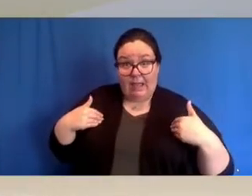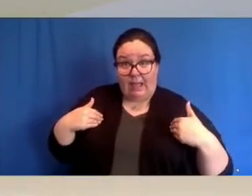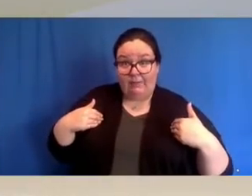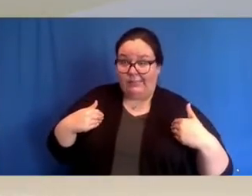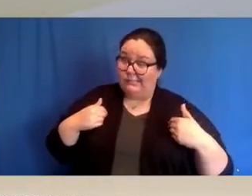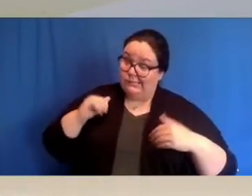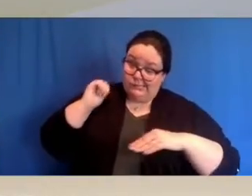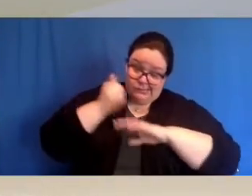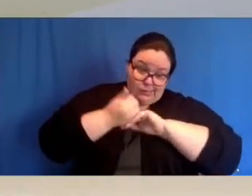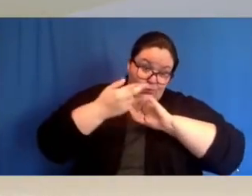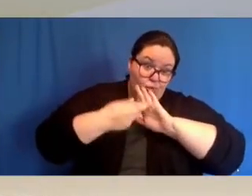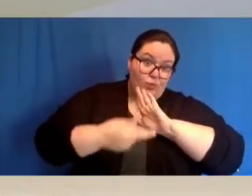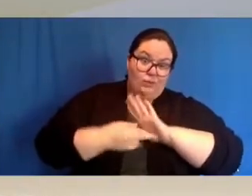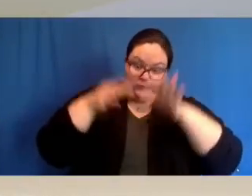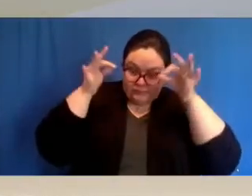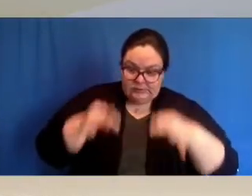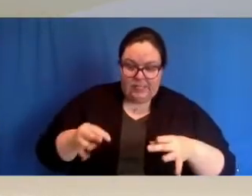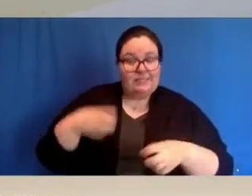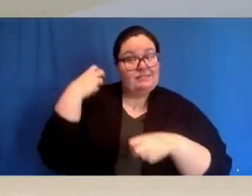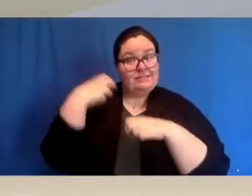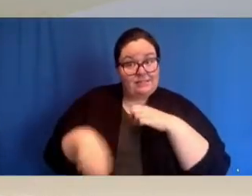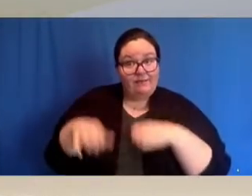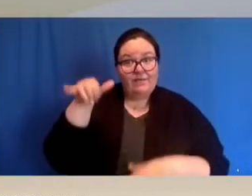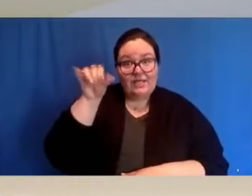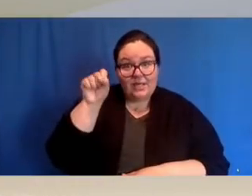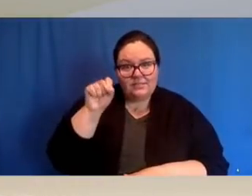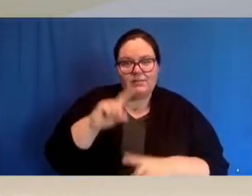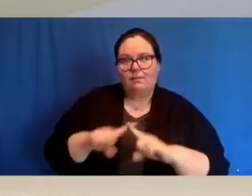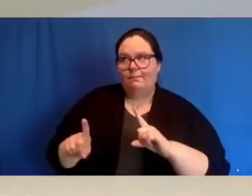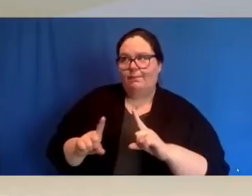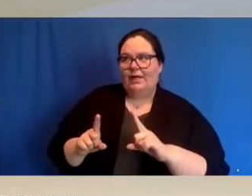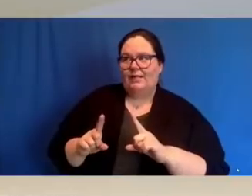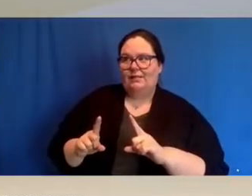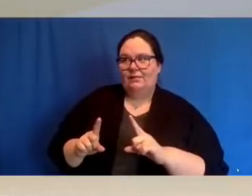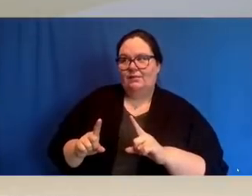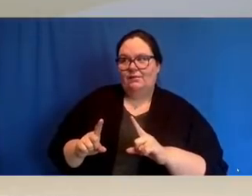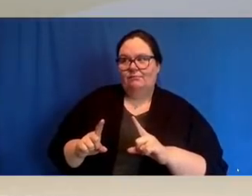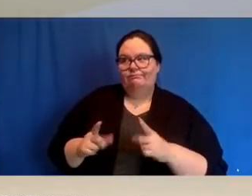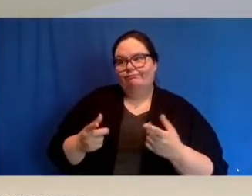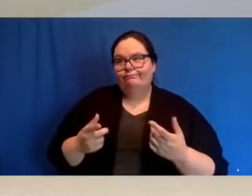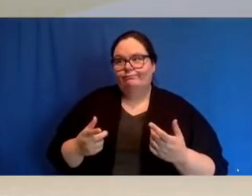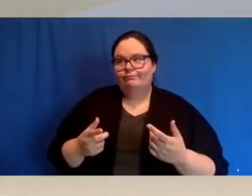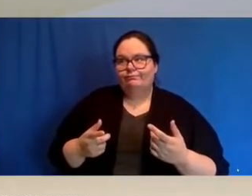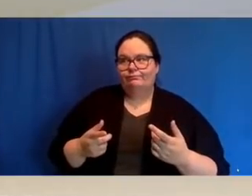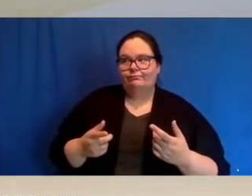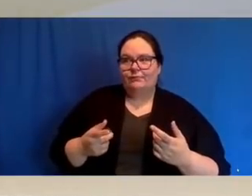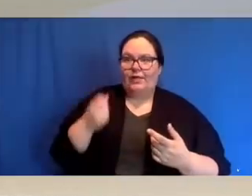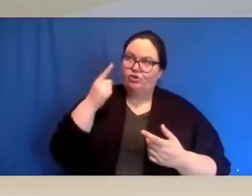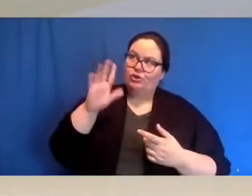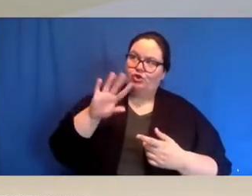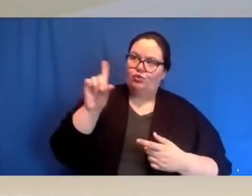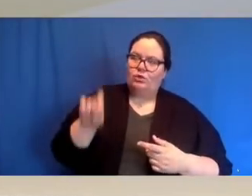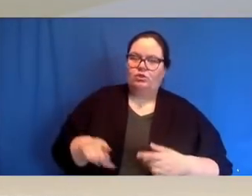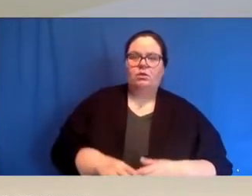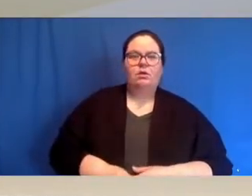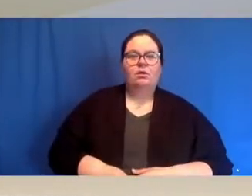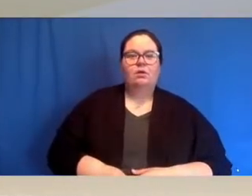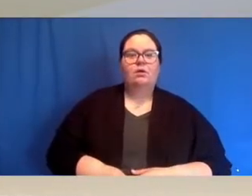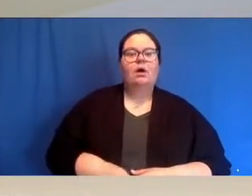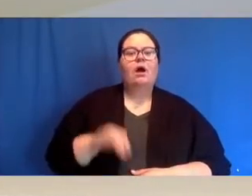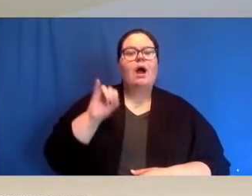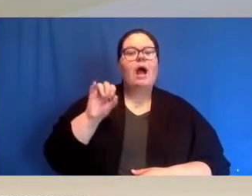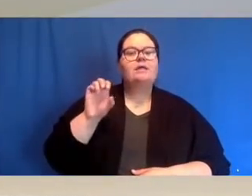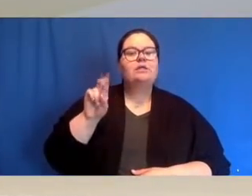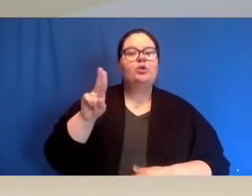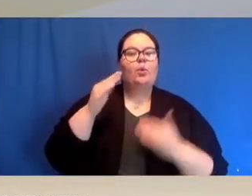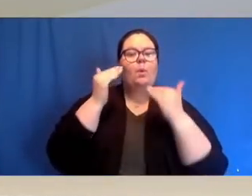it's tough for everybody, but certainly respect the premise of the question. What is your ICU capacity